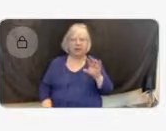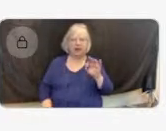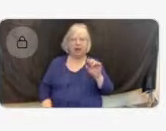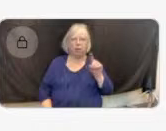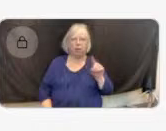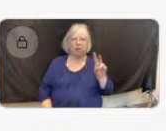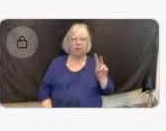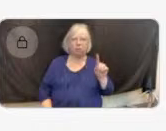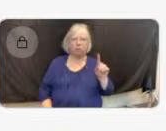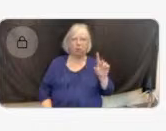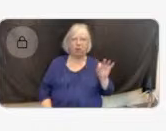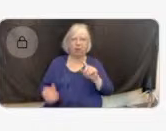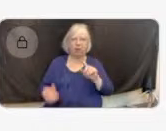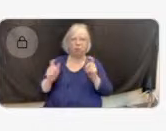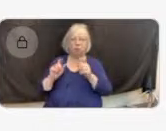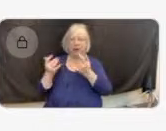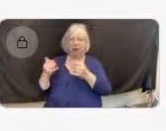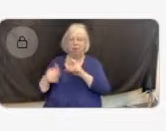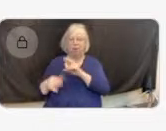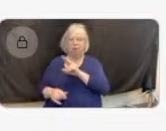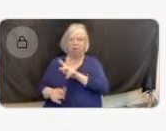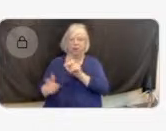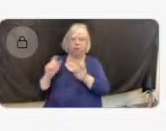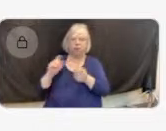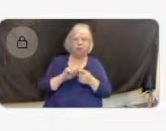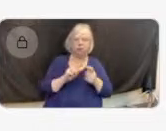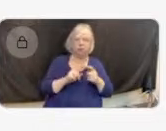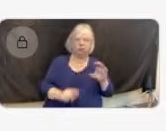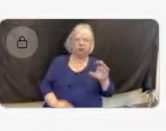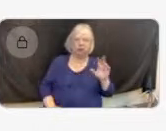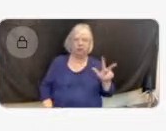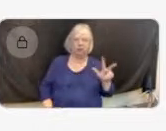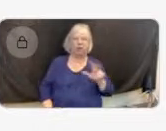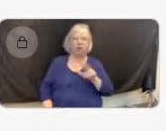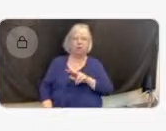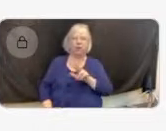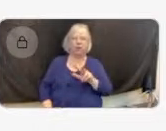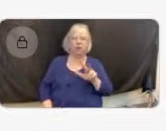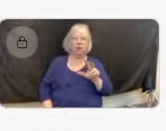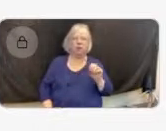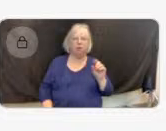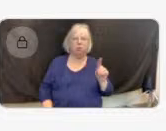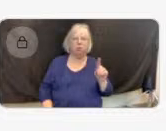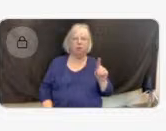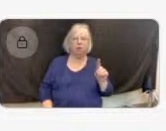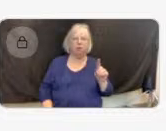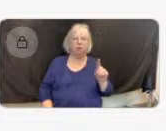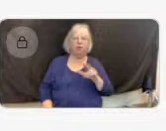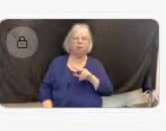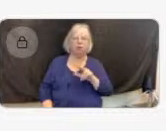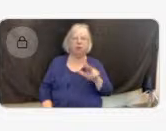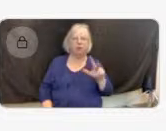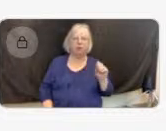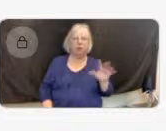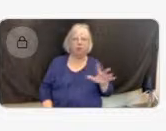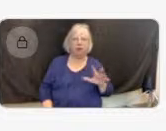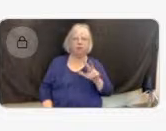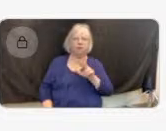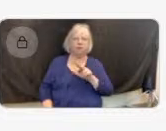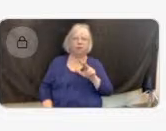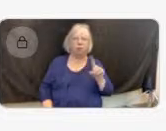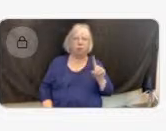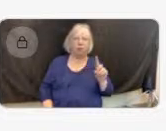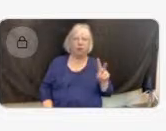Z9719, rezoning from R3 to C3 at 3301, 3305, 3317,